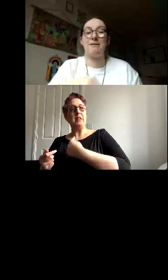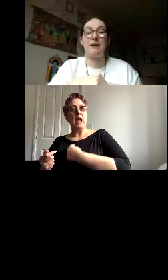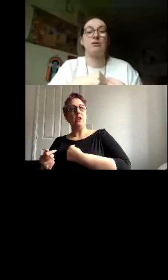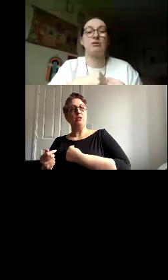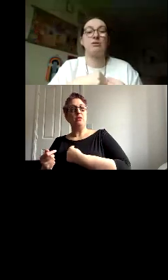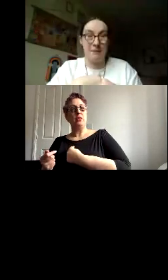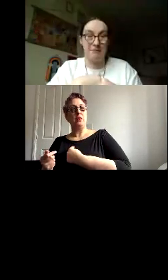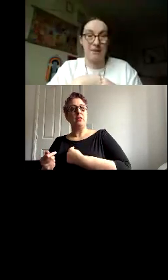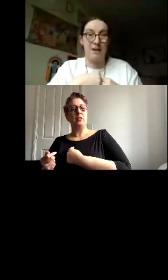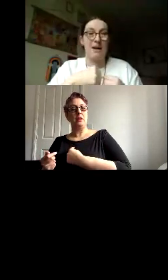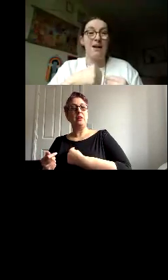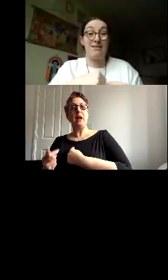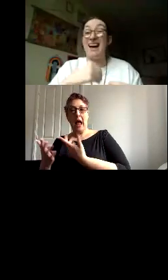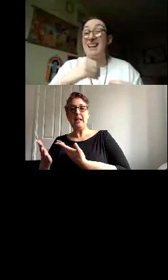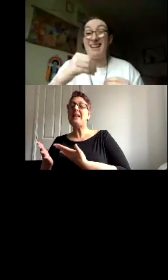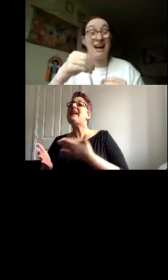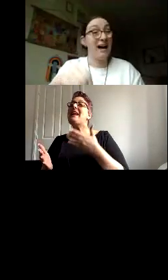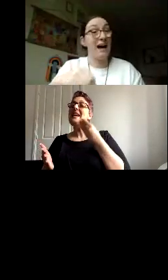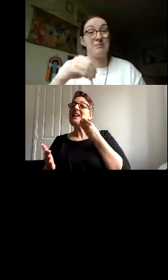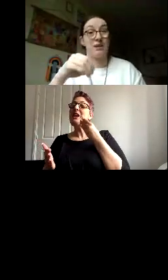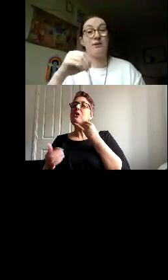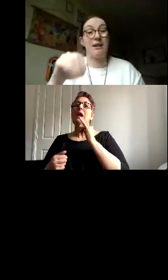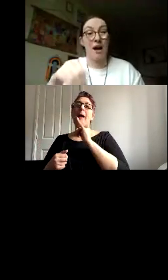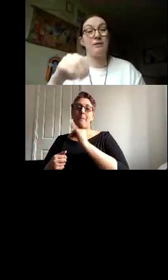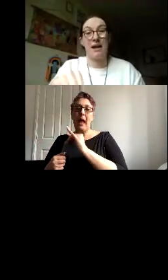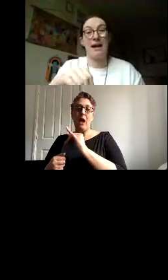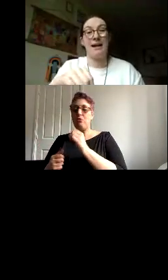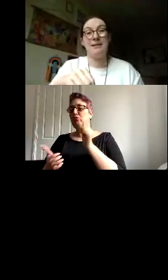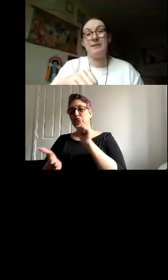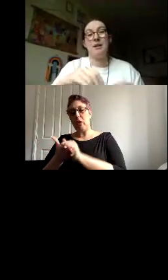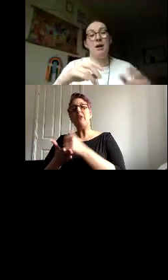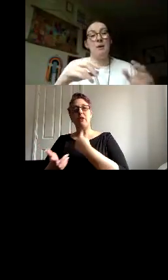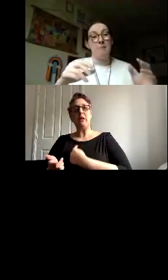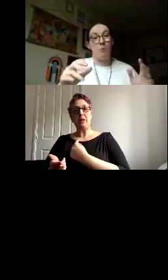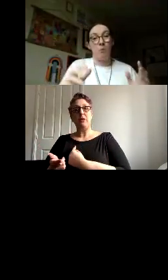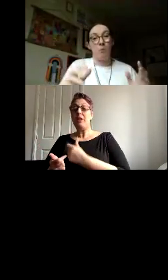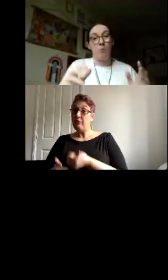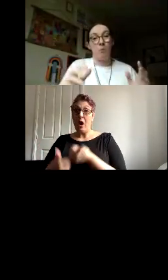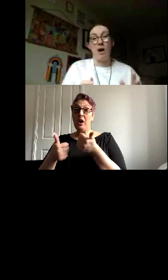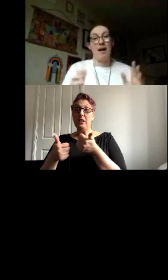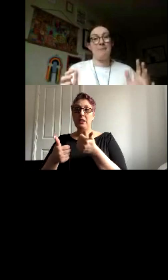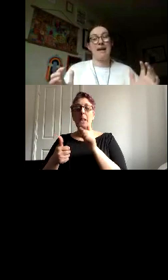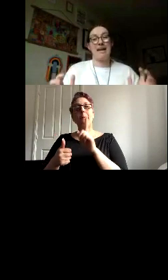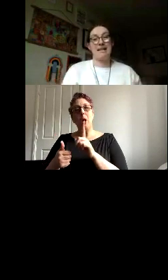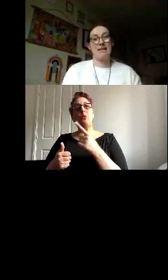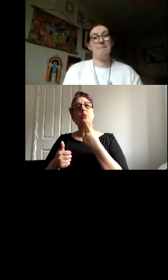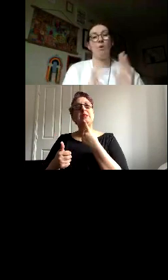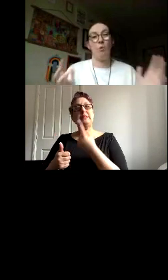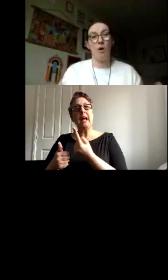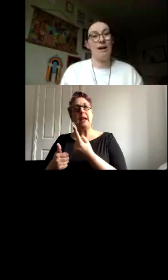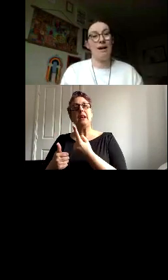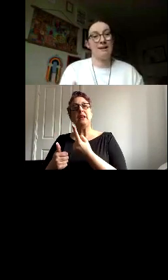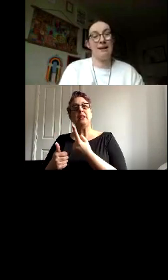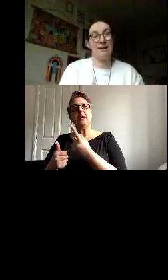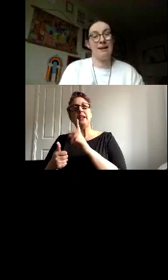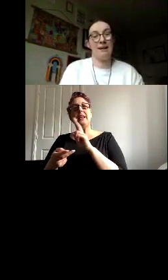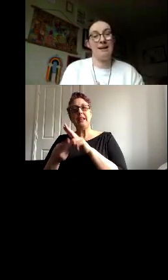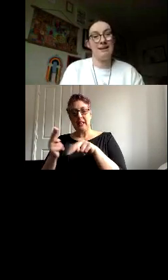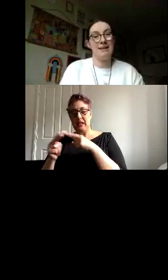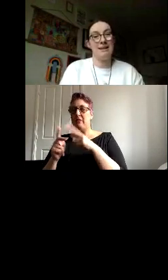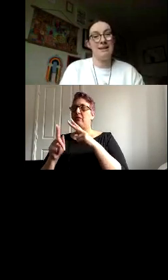right term for them. That is absolutely okay. But what I am saying is that more